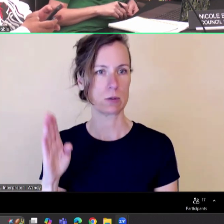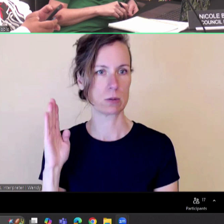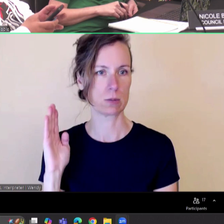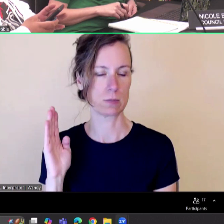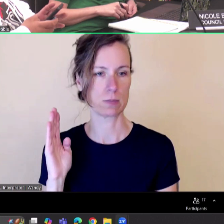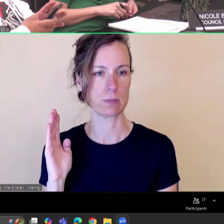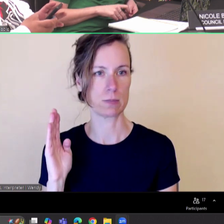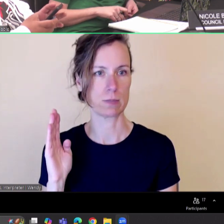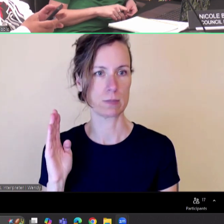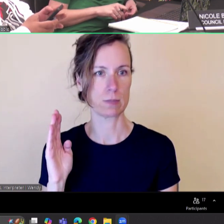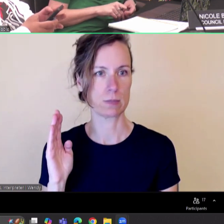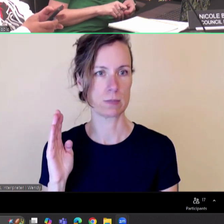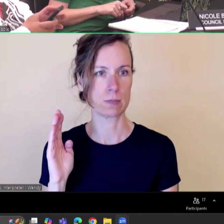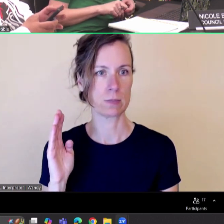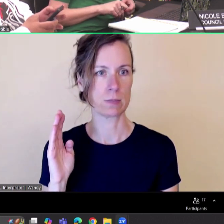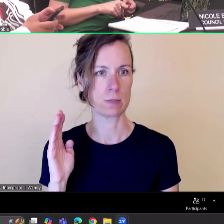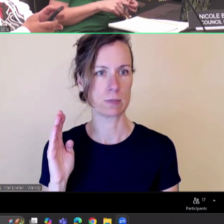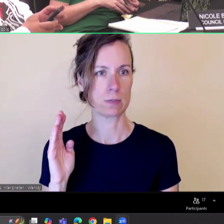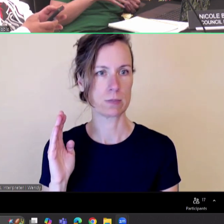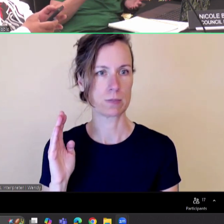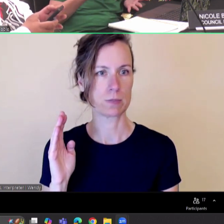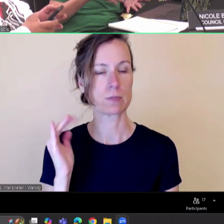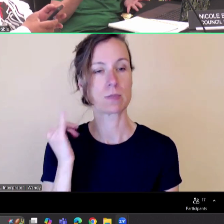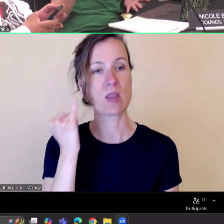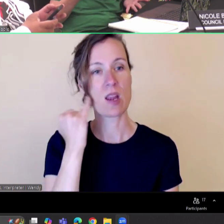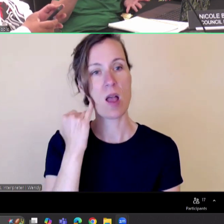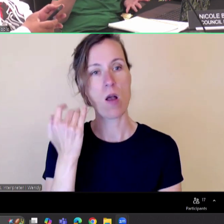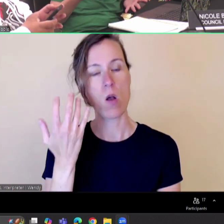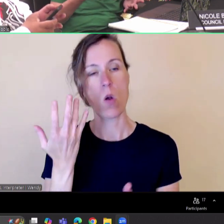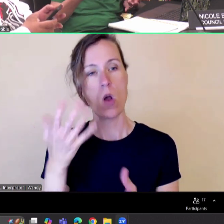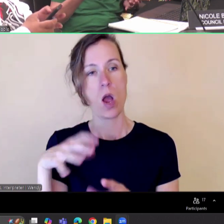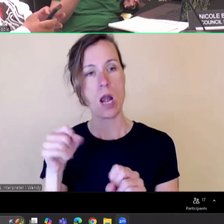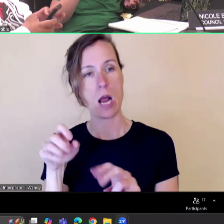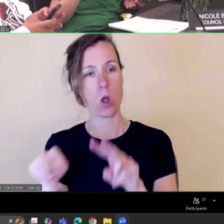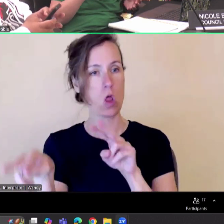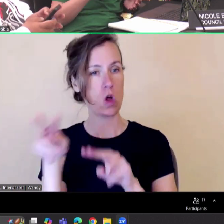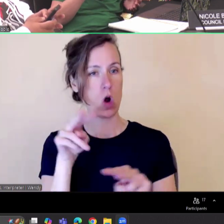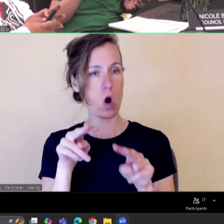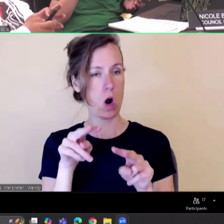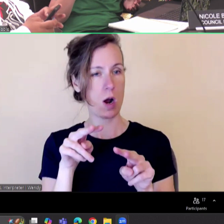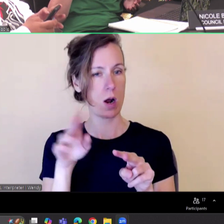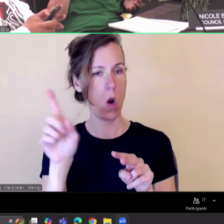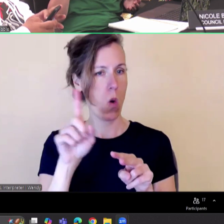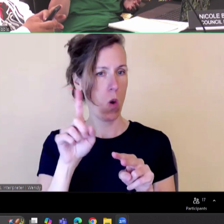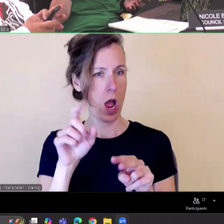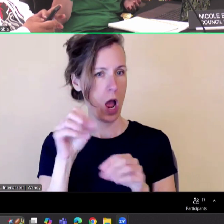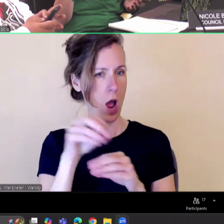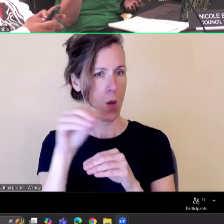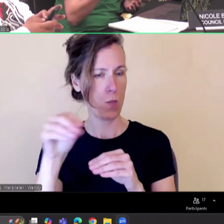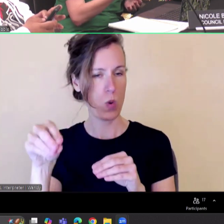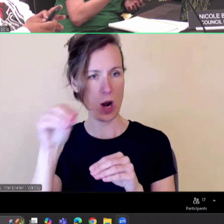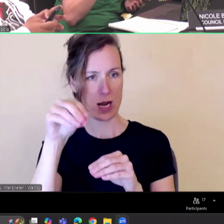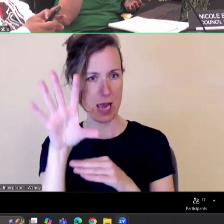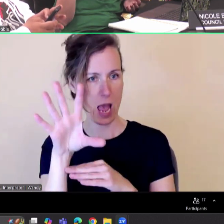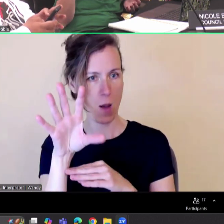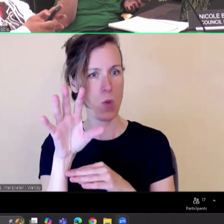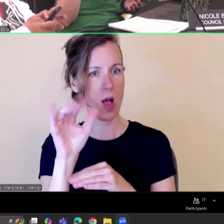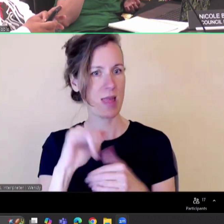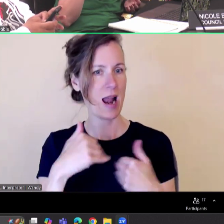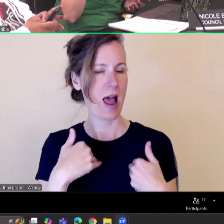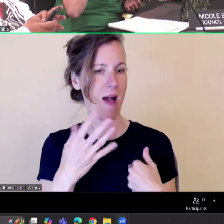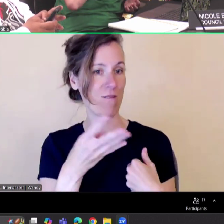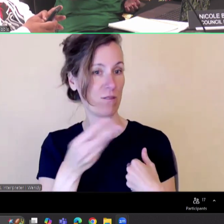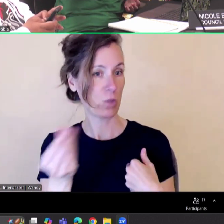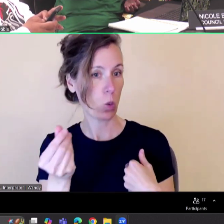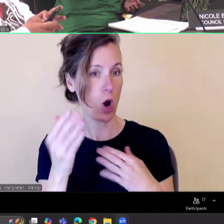take a look at places where we can put cameras that maybe have fewer